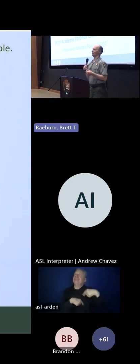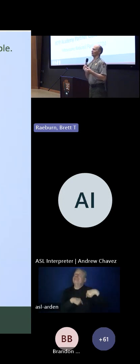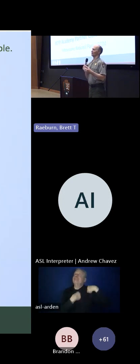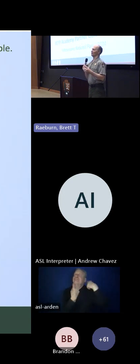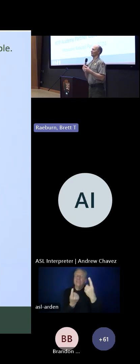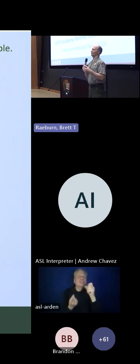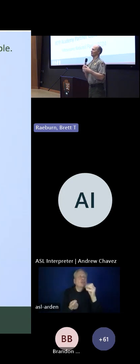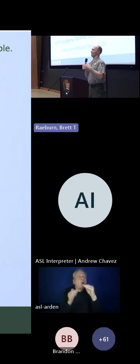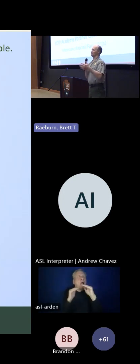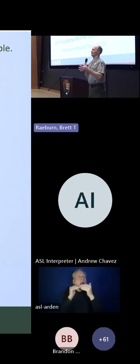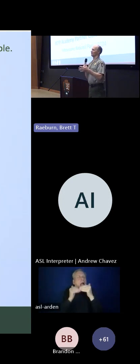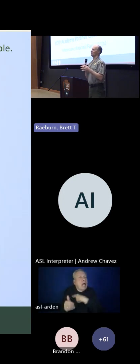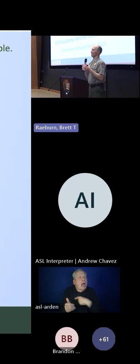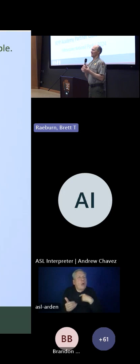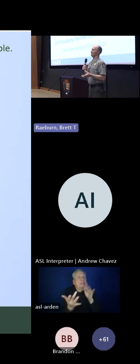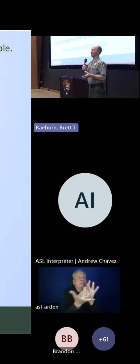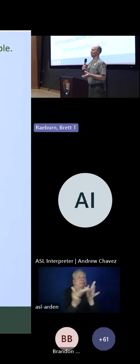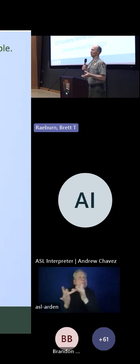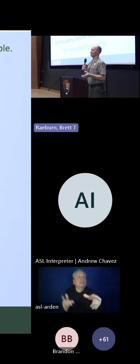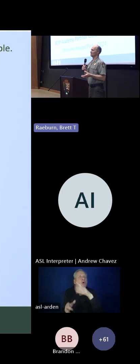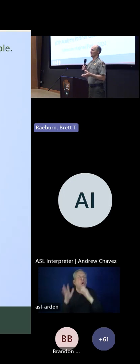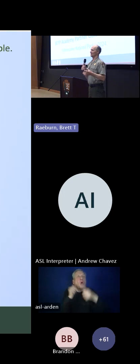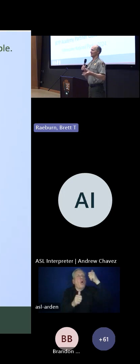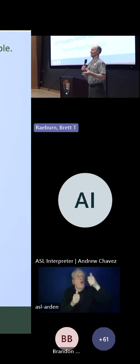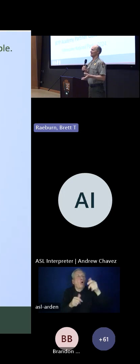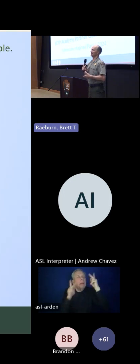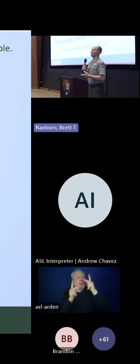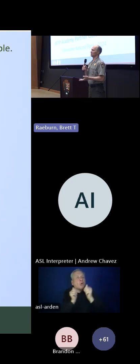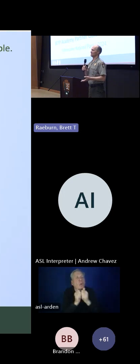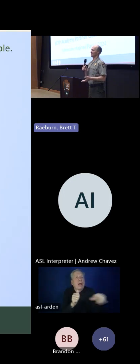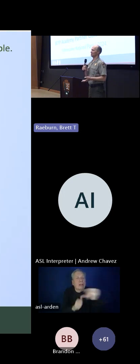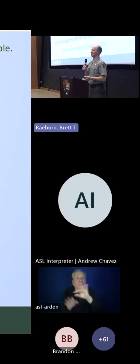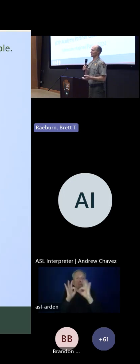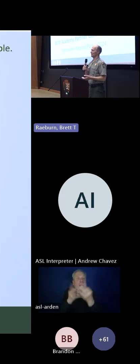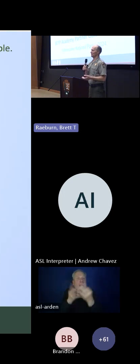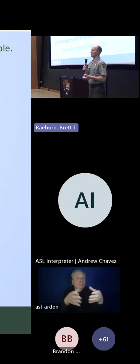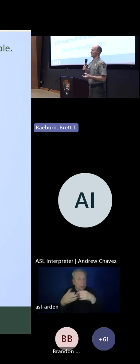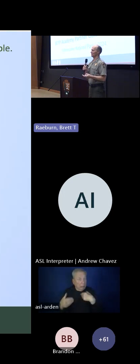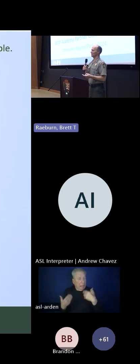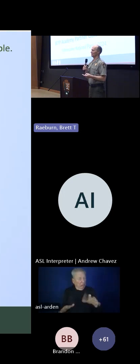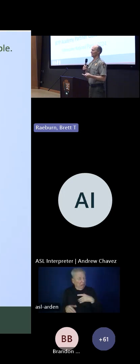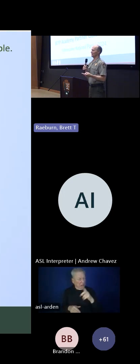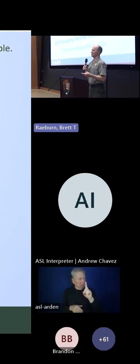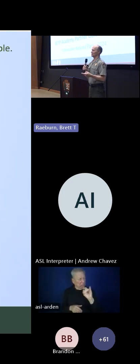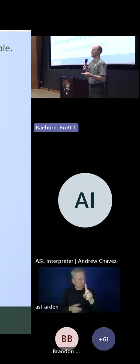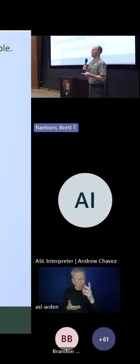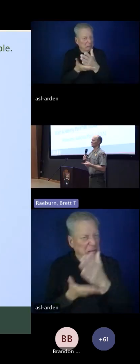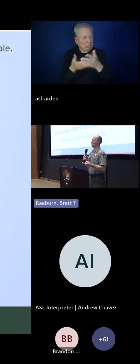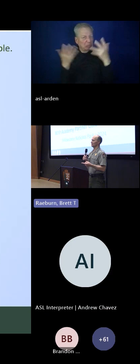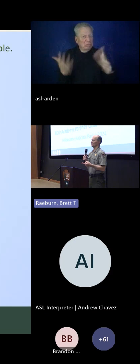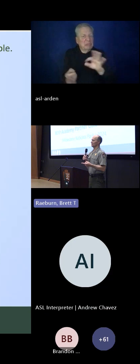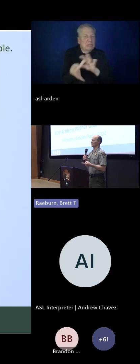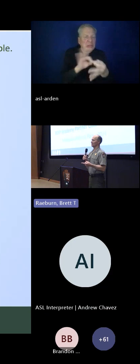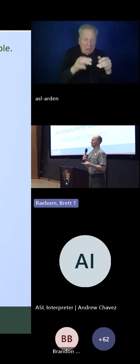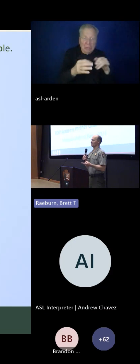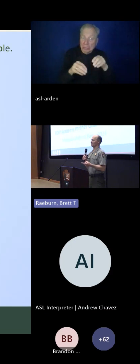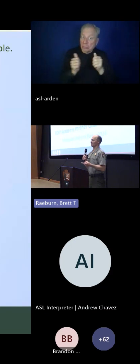reach older people with family groups? And I did interpretation for a while. I found a lot of success